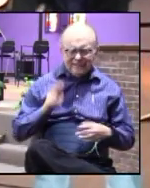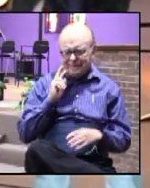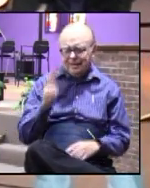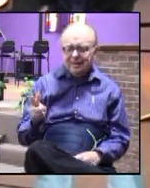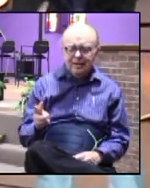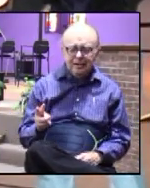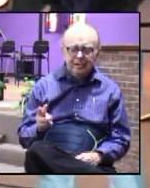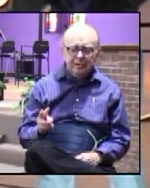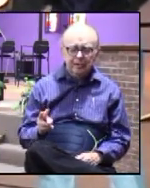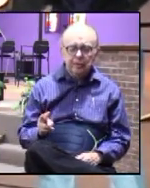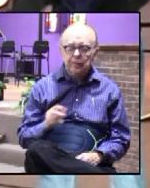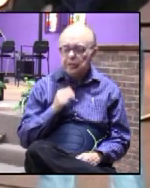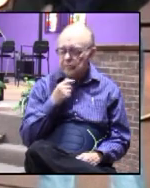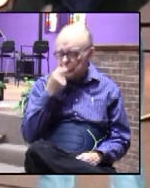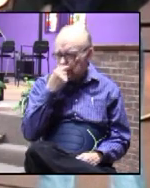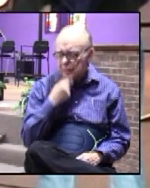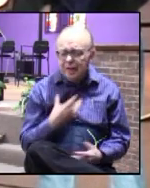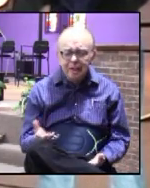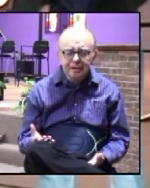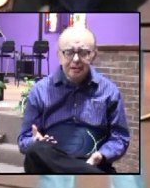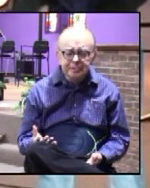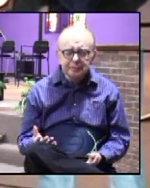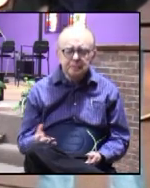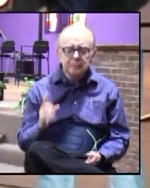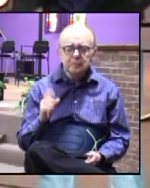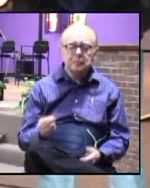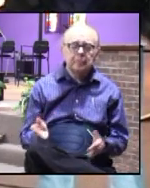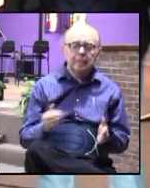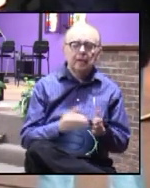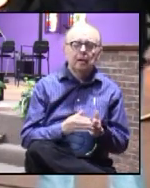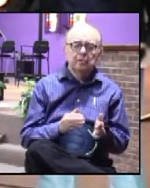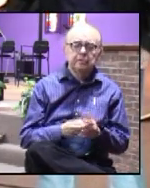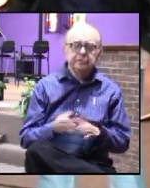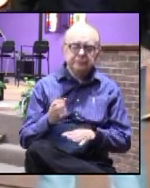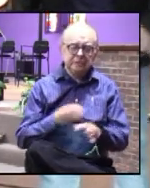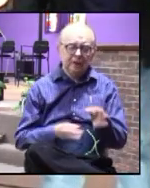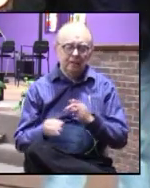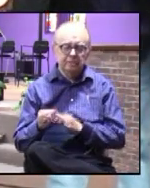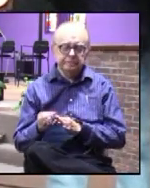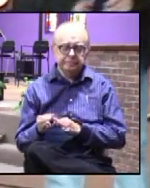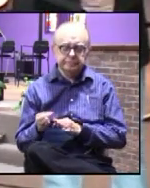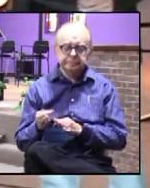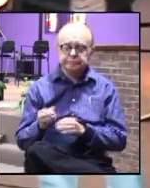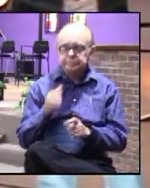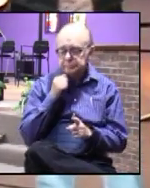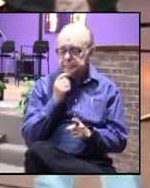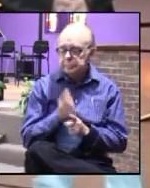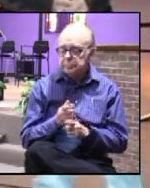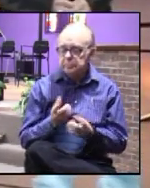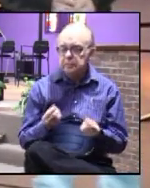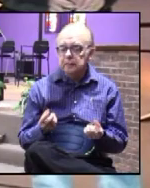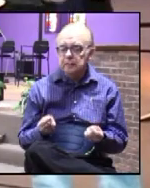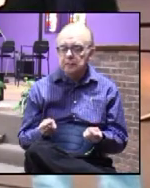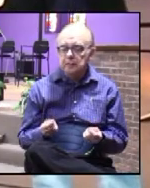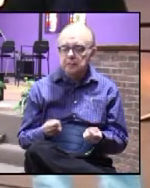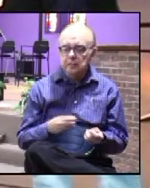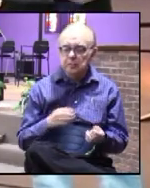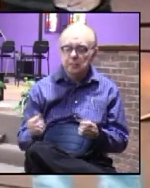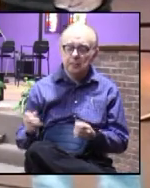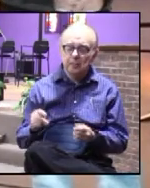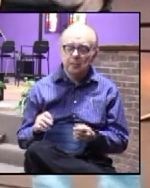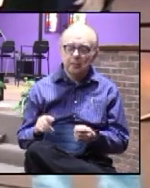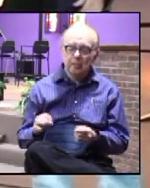they're too big. You need to go back and exchange them. So what did she do? She took the